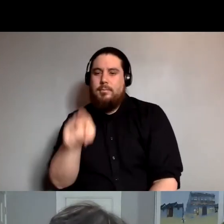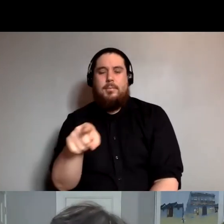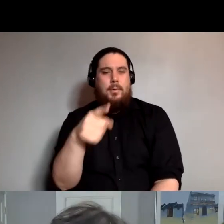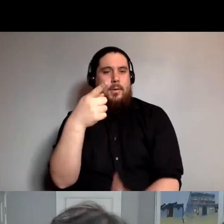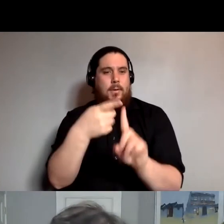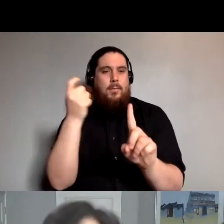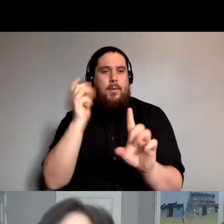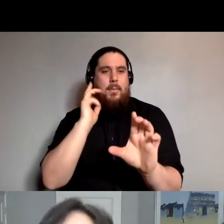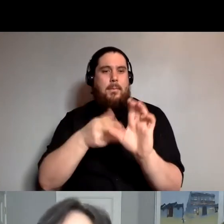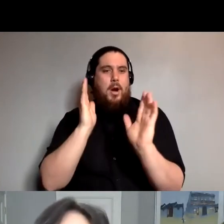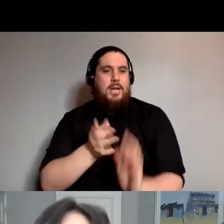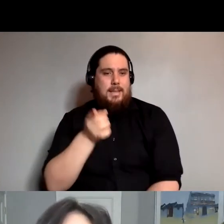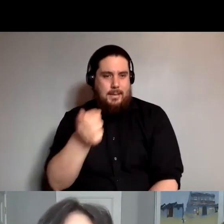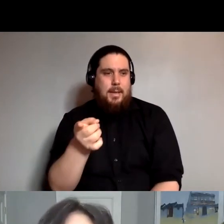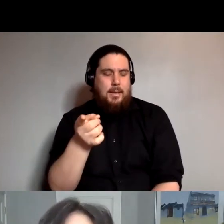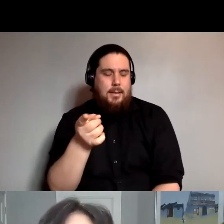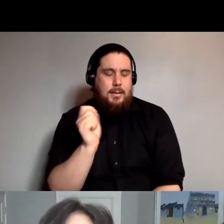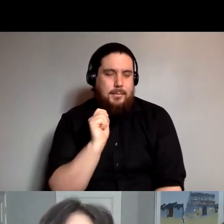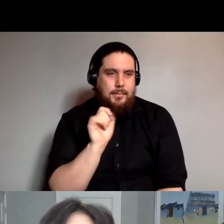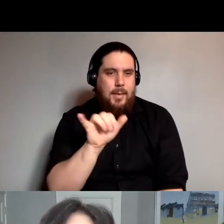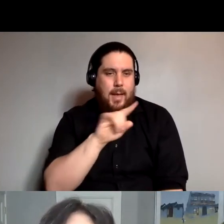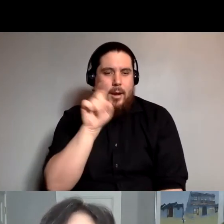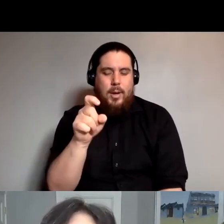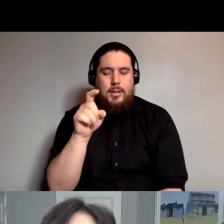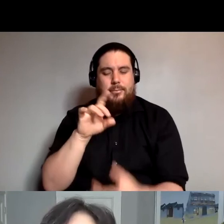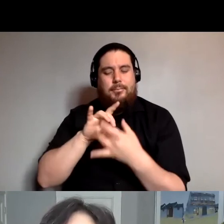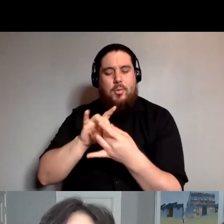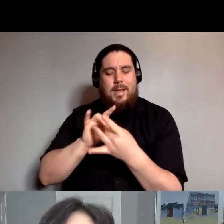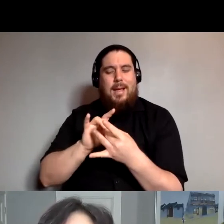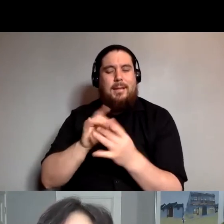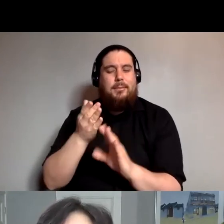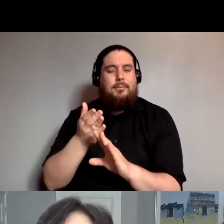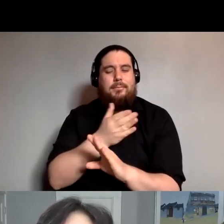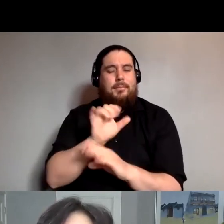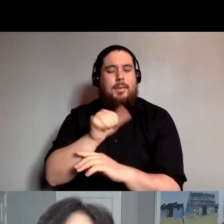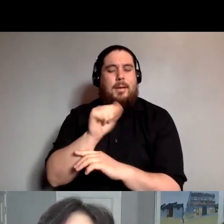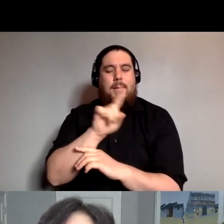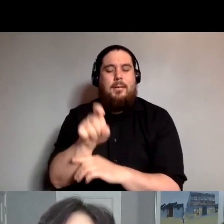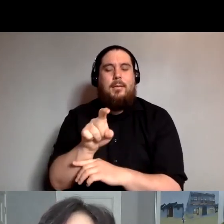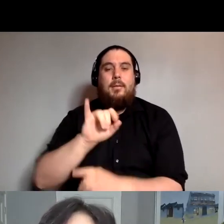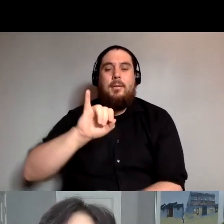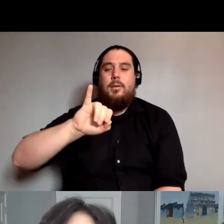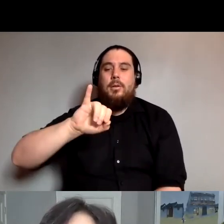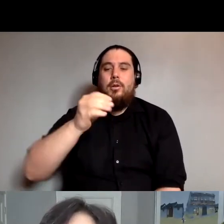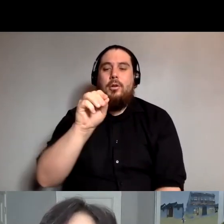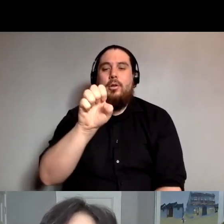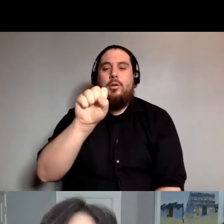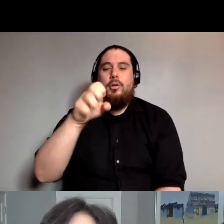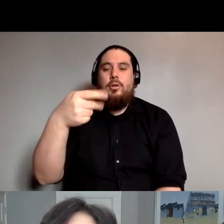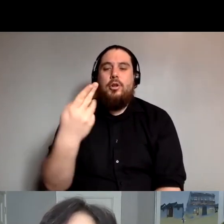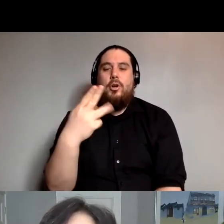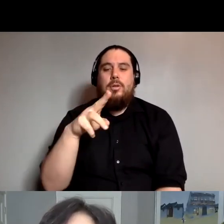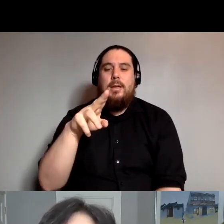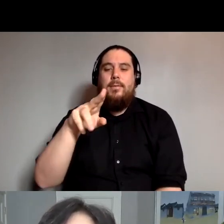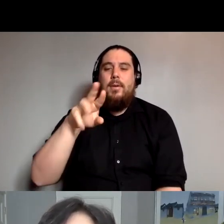that goes it's very close to what I was going to ask you anyway. Joseph Riddle says, in hiring